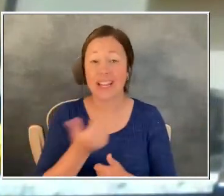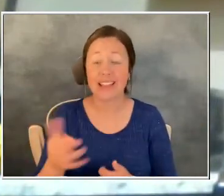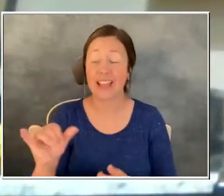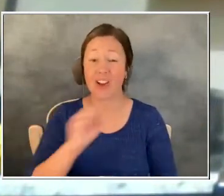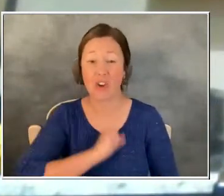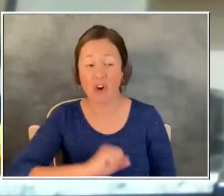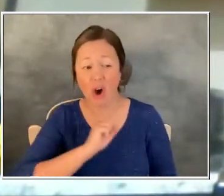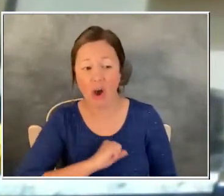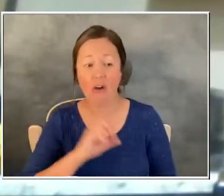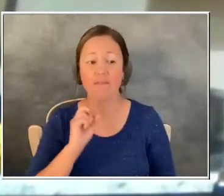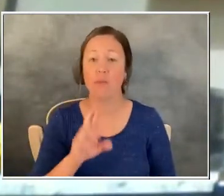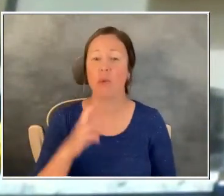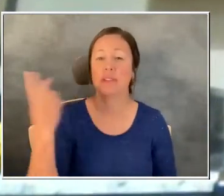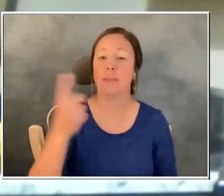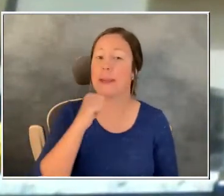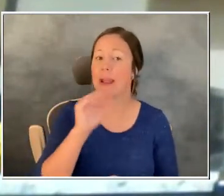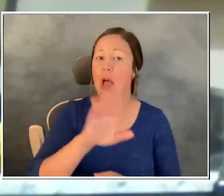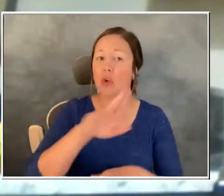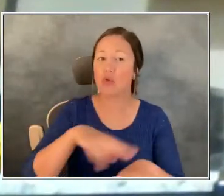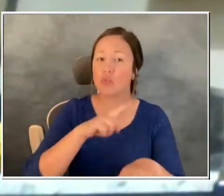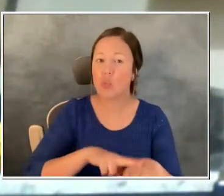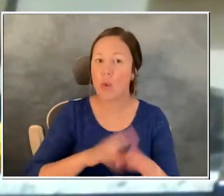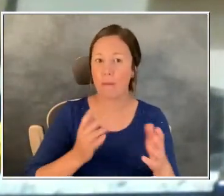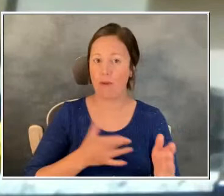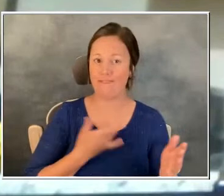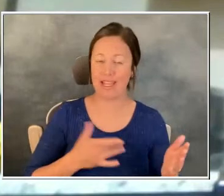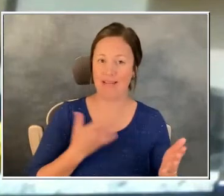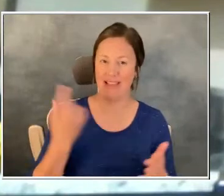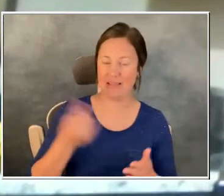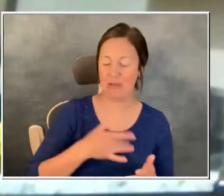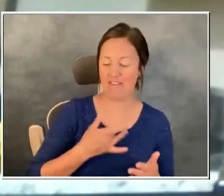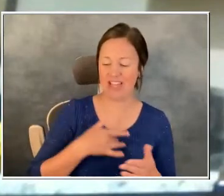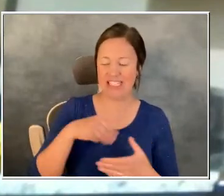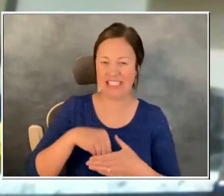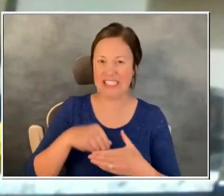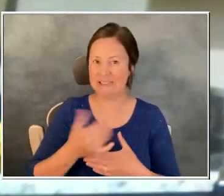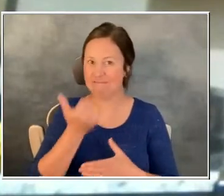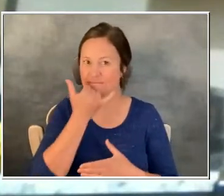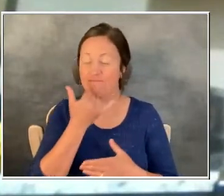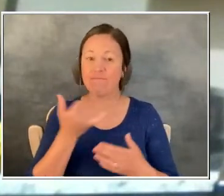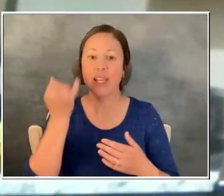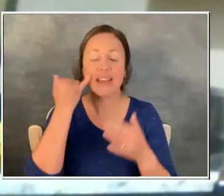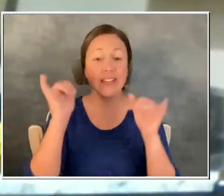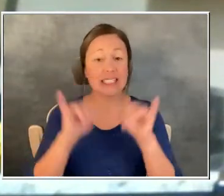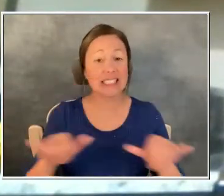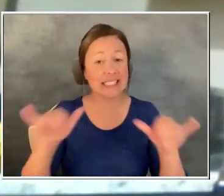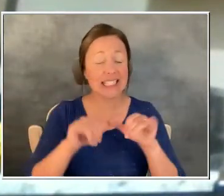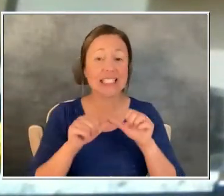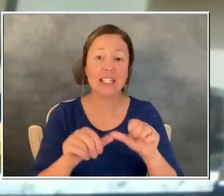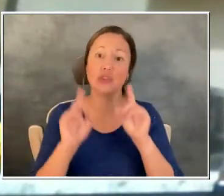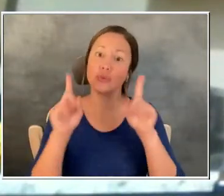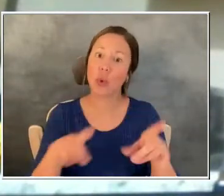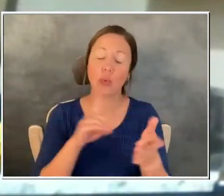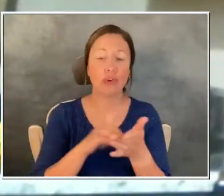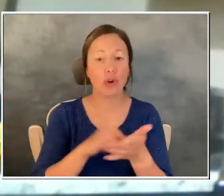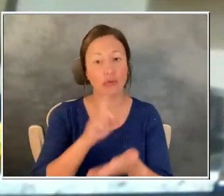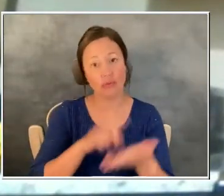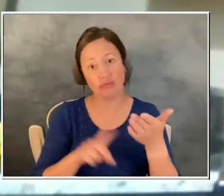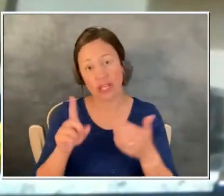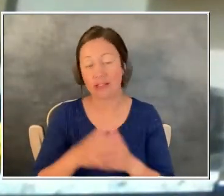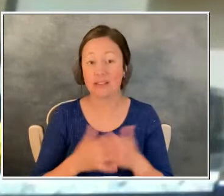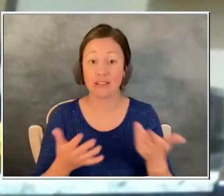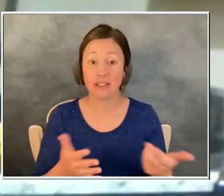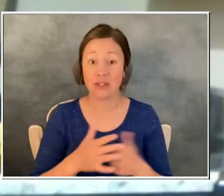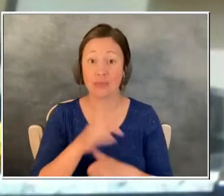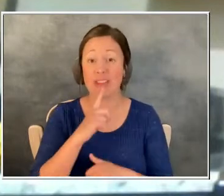that's outside the normal way you feel, if it's consistent, go get it checked. I probably